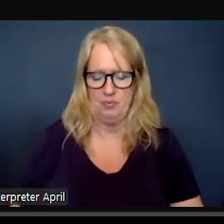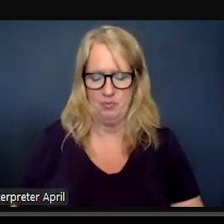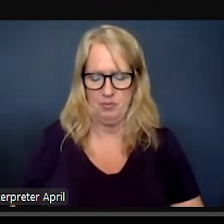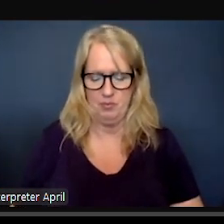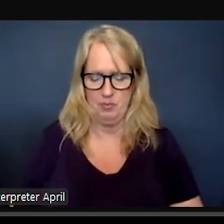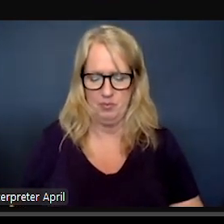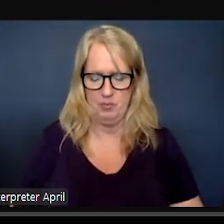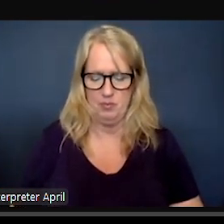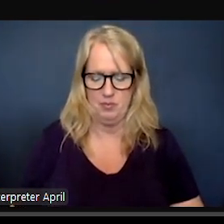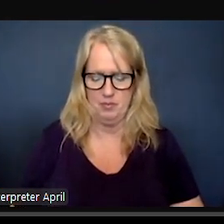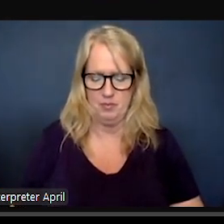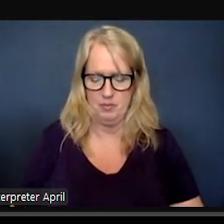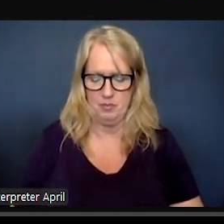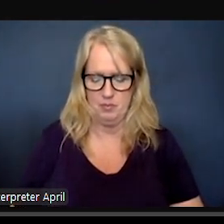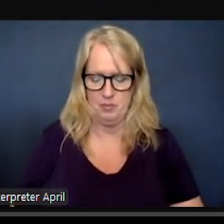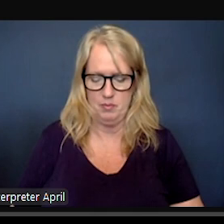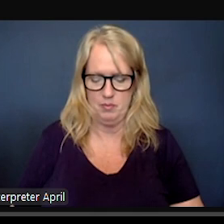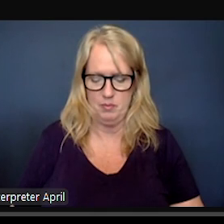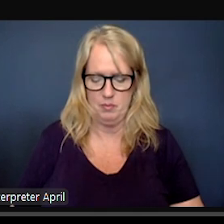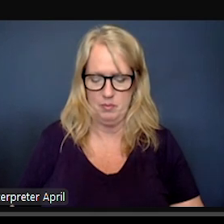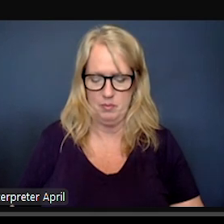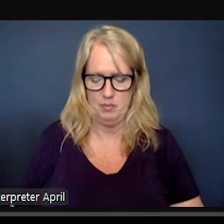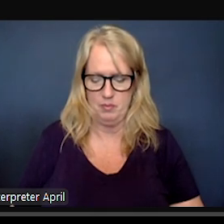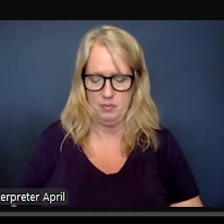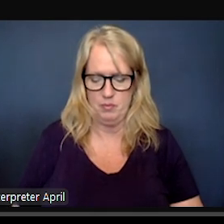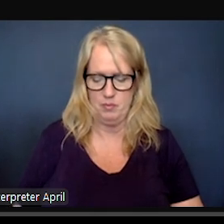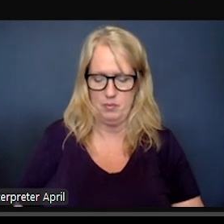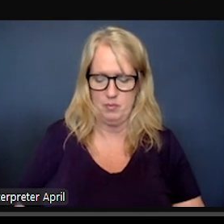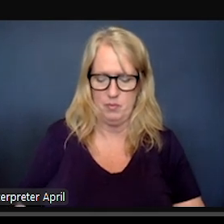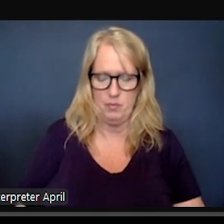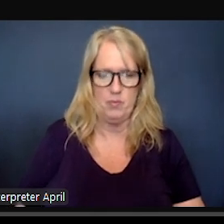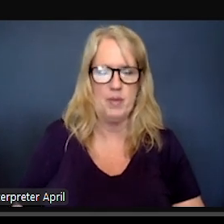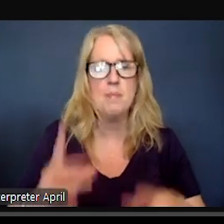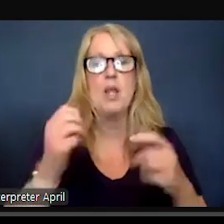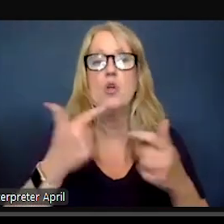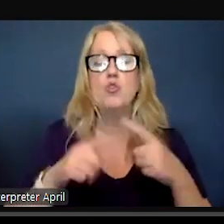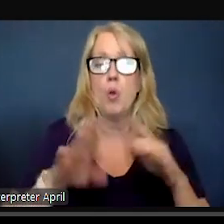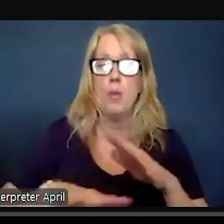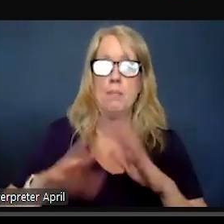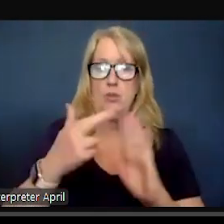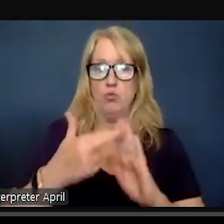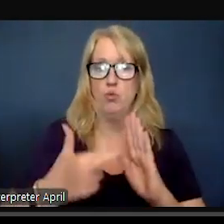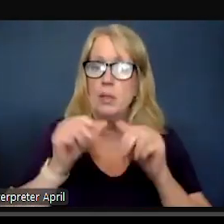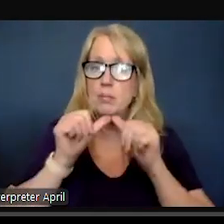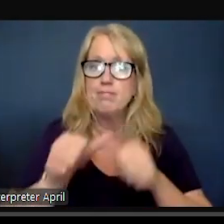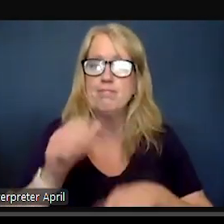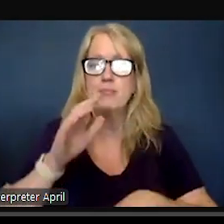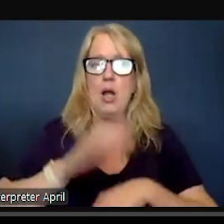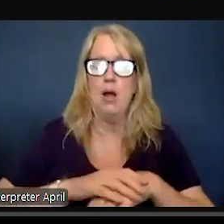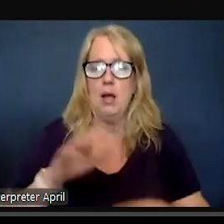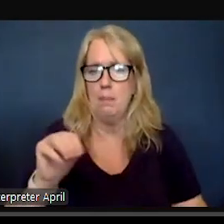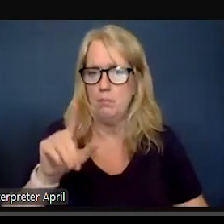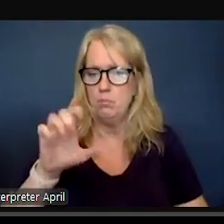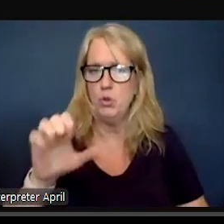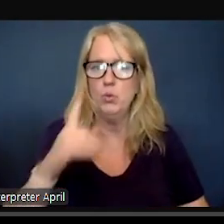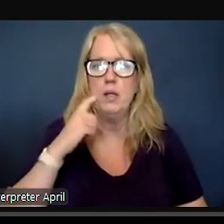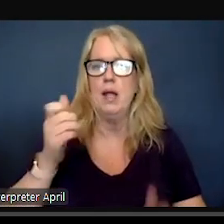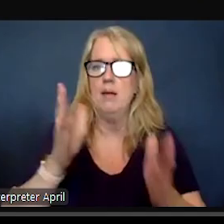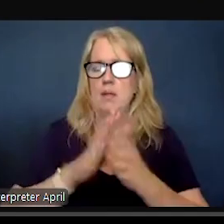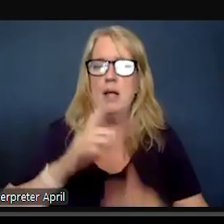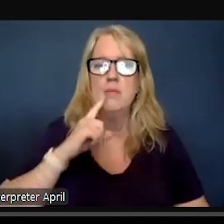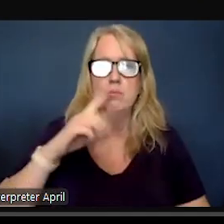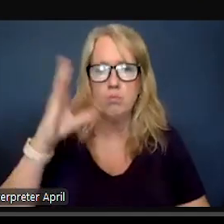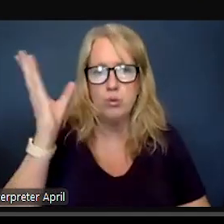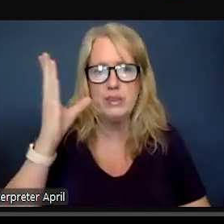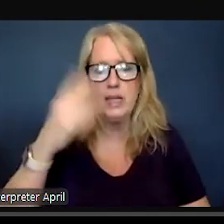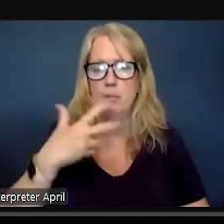So just some housekeeping reminders. One, just the basic rule: just stay on mute unless you're presenting